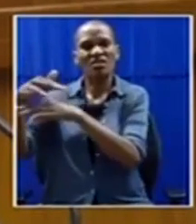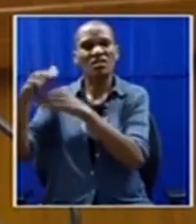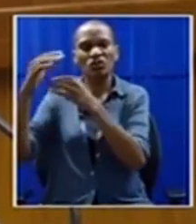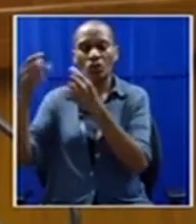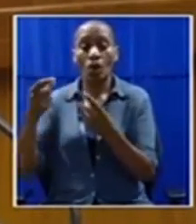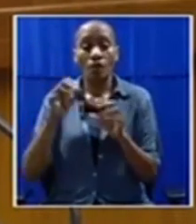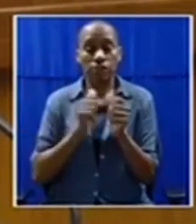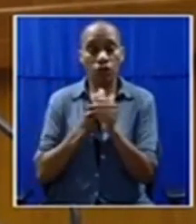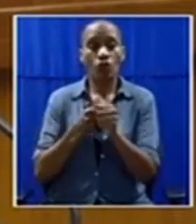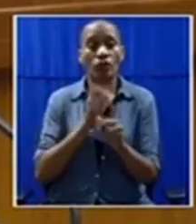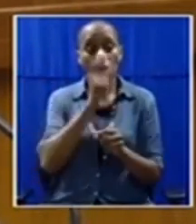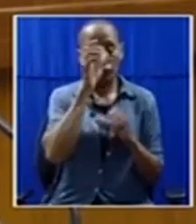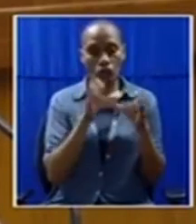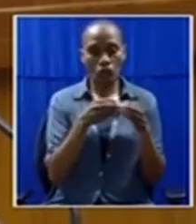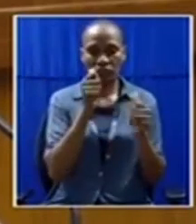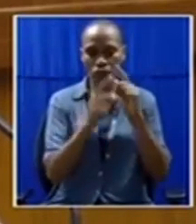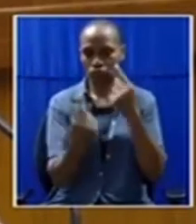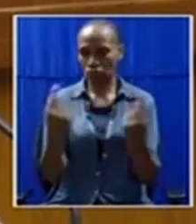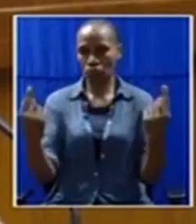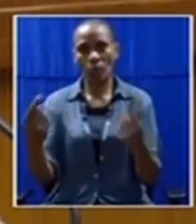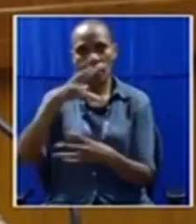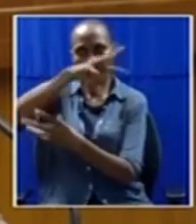portfolio committees in which they participated.